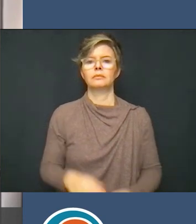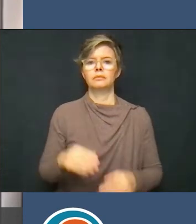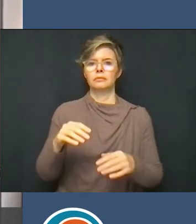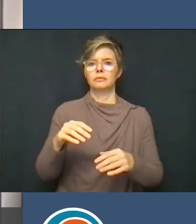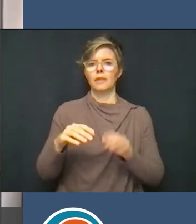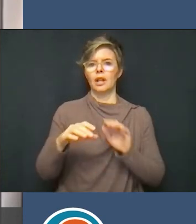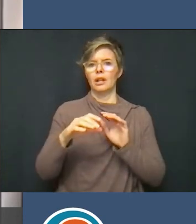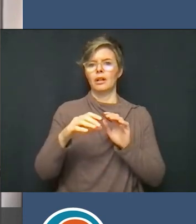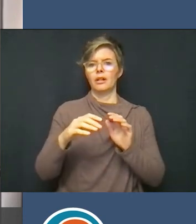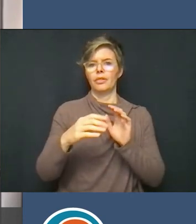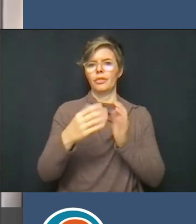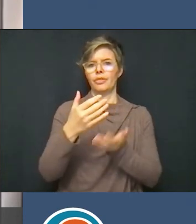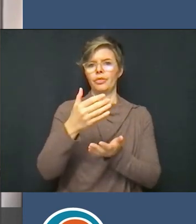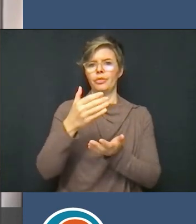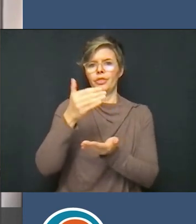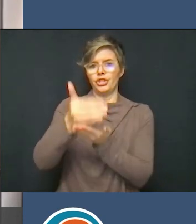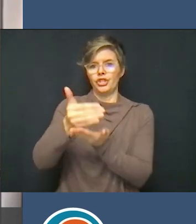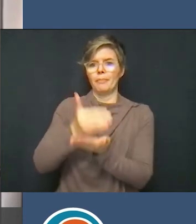itself